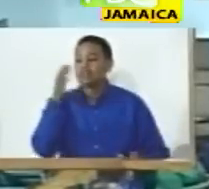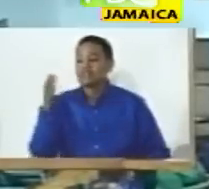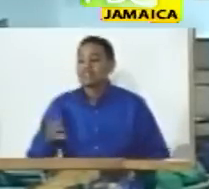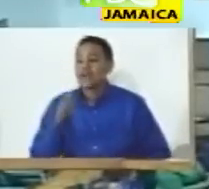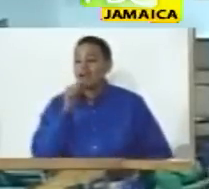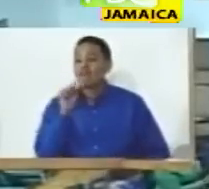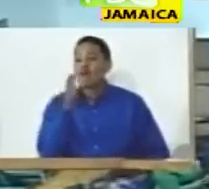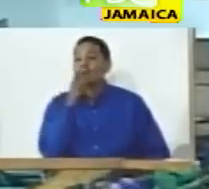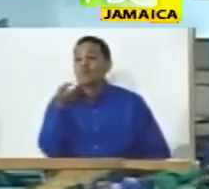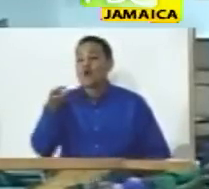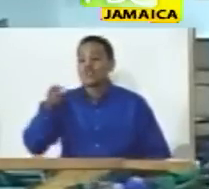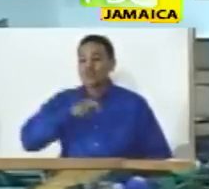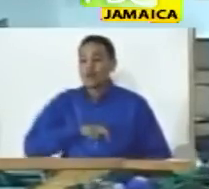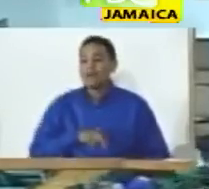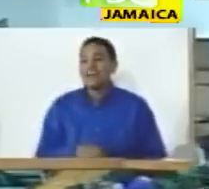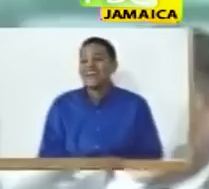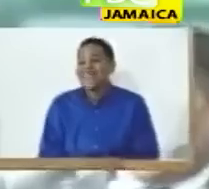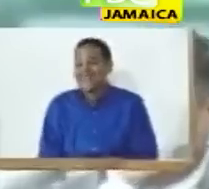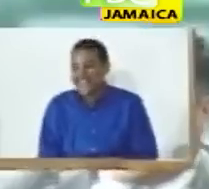come over.